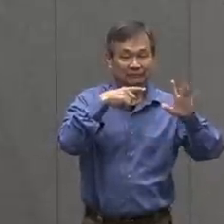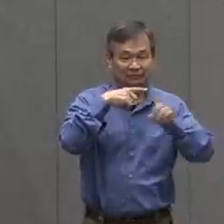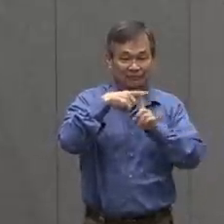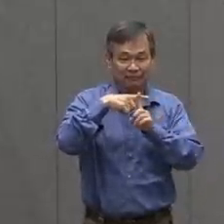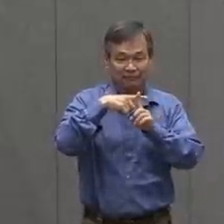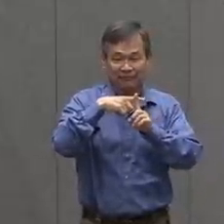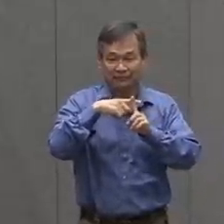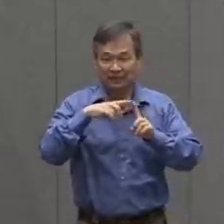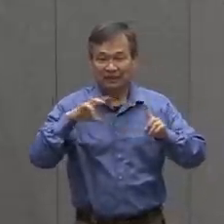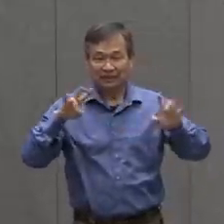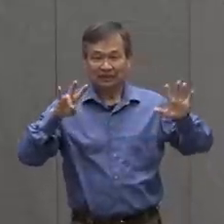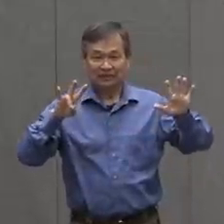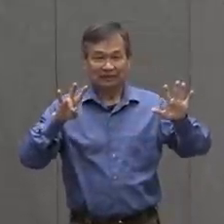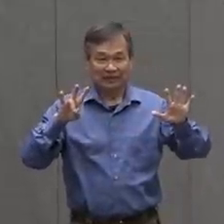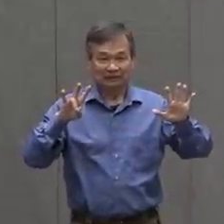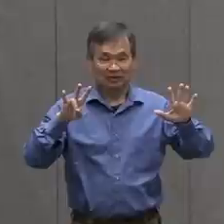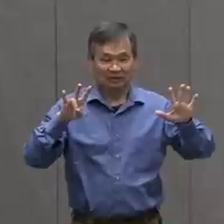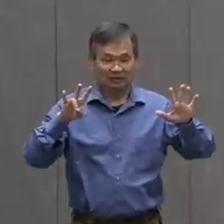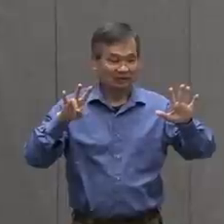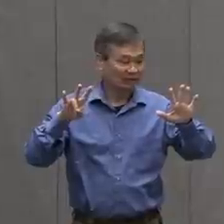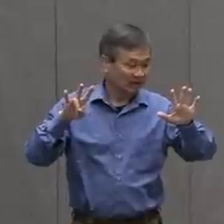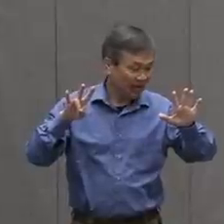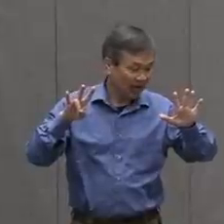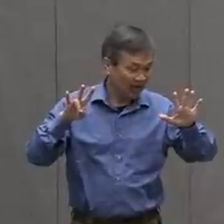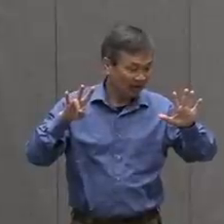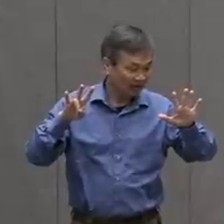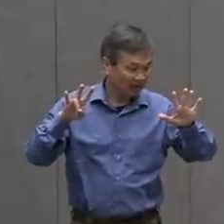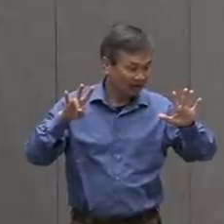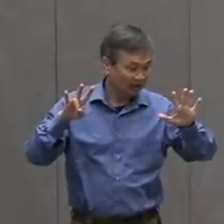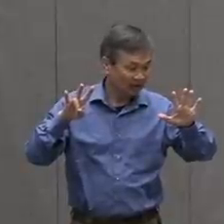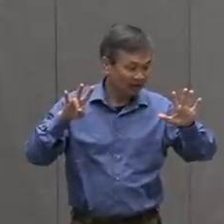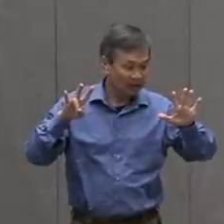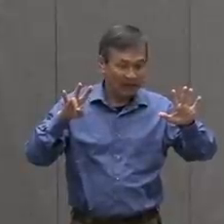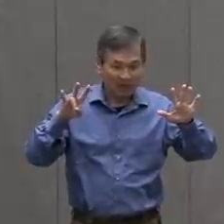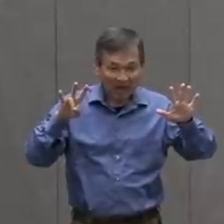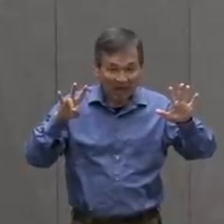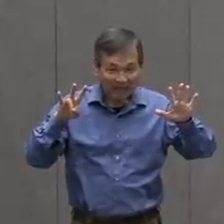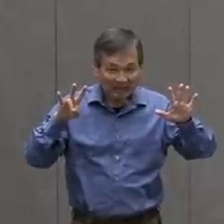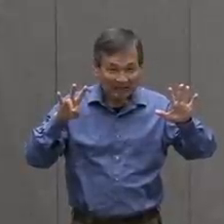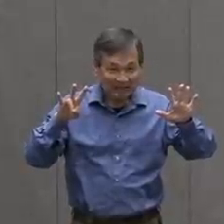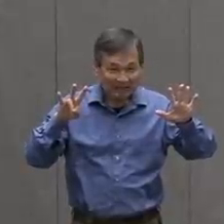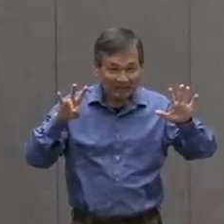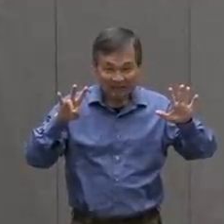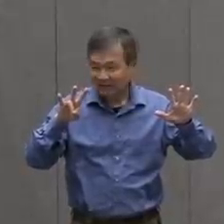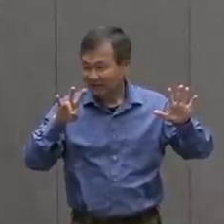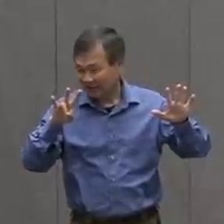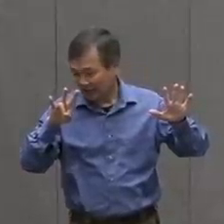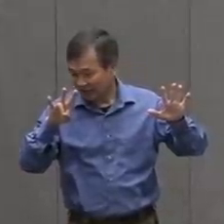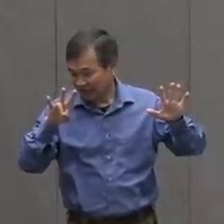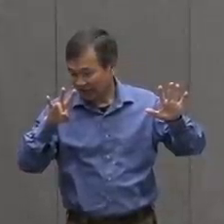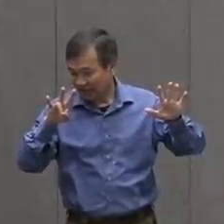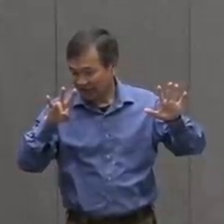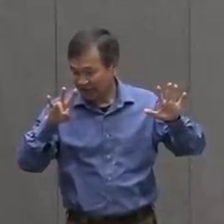7 to it. So 5 plus 7